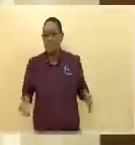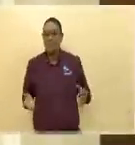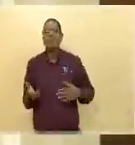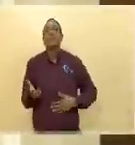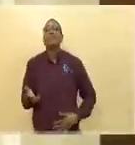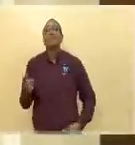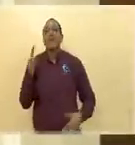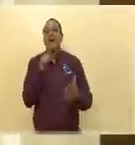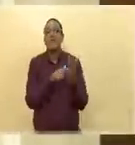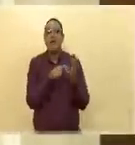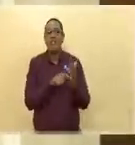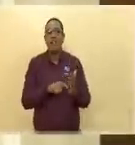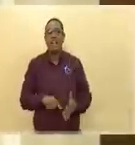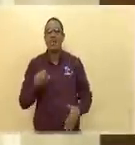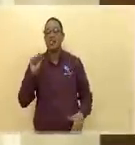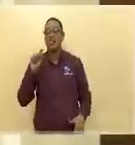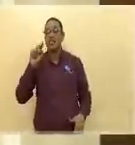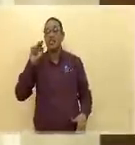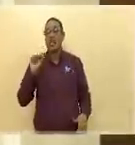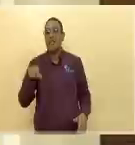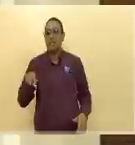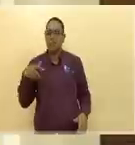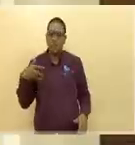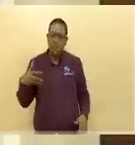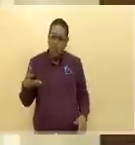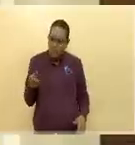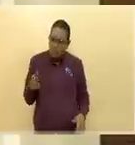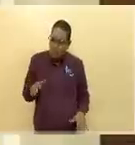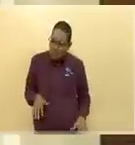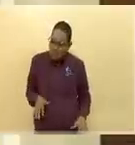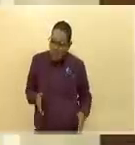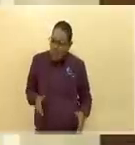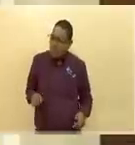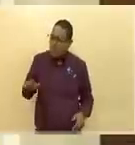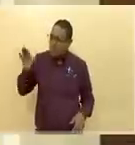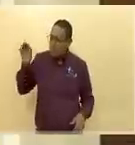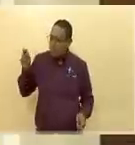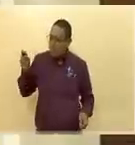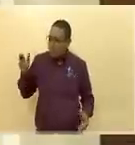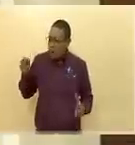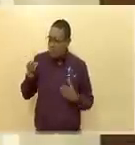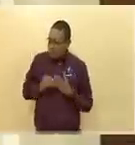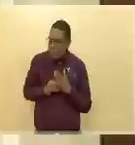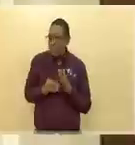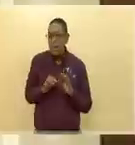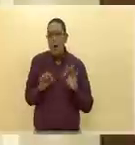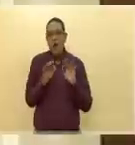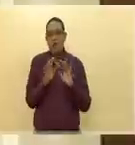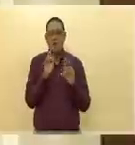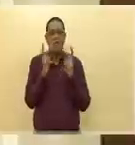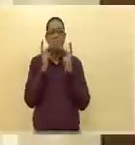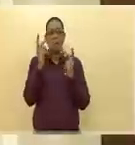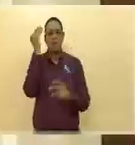and verification of status is important for public accountability.